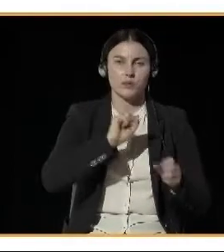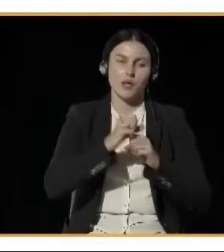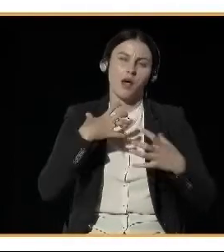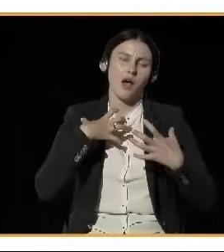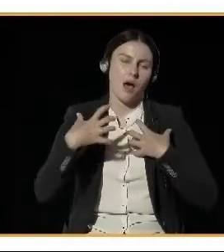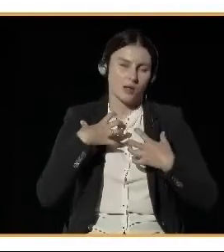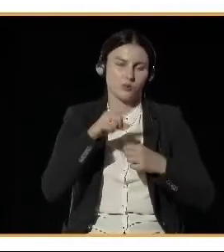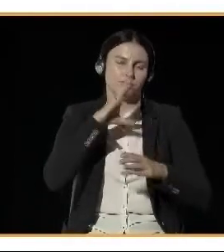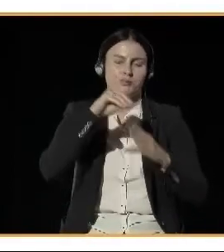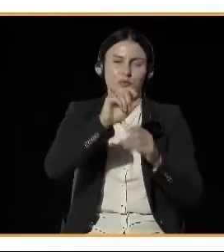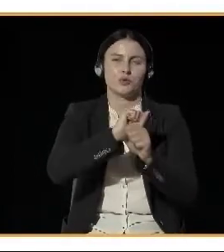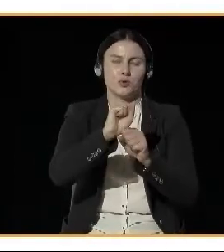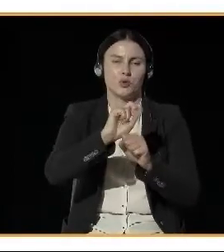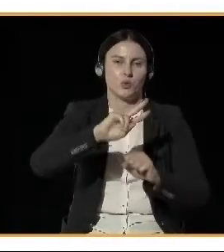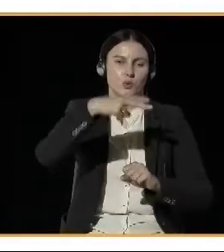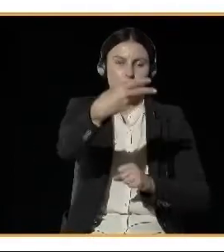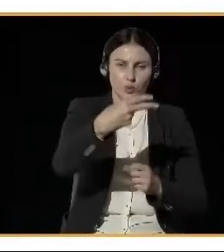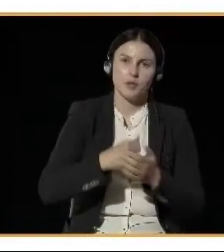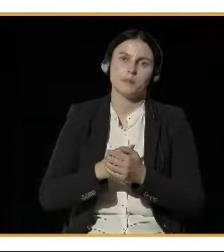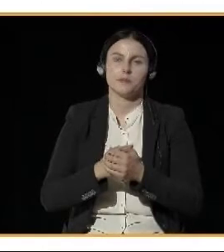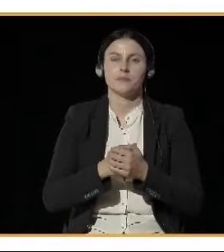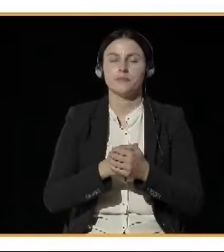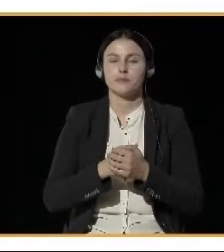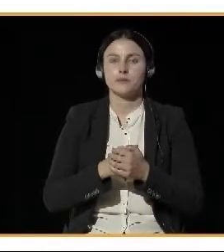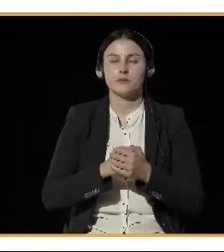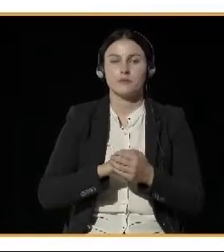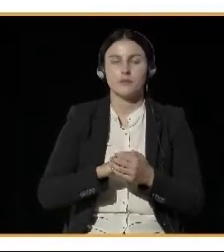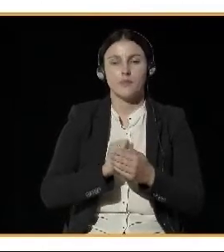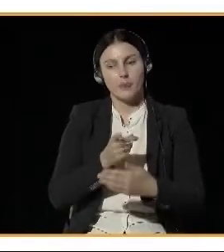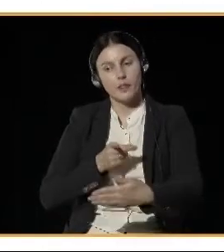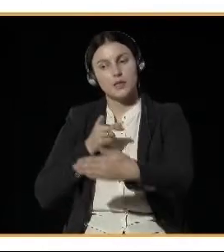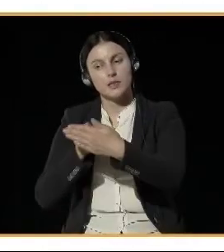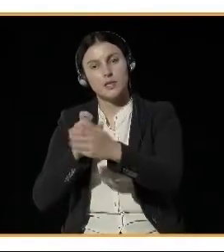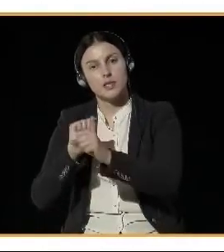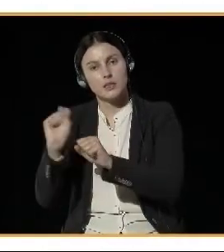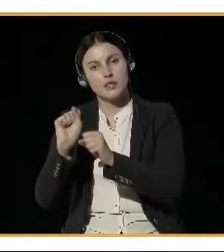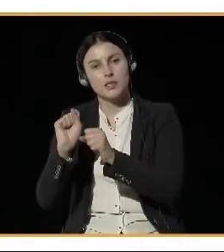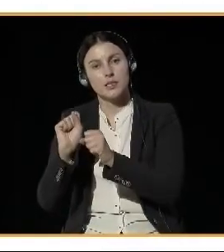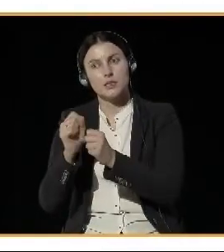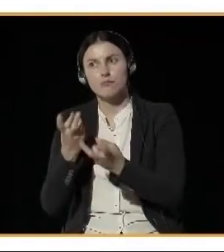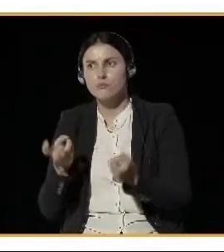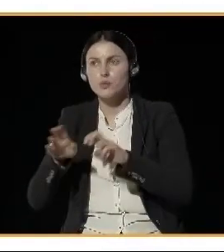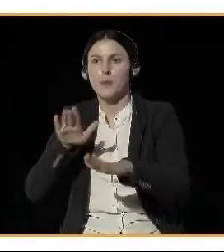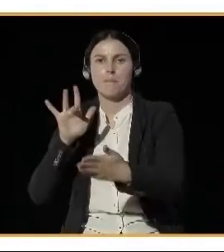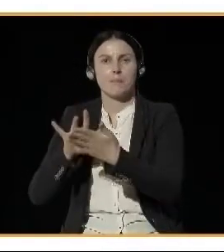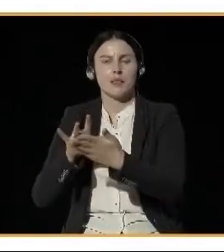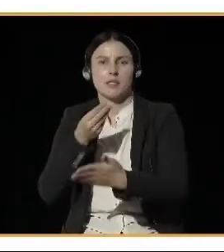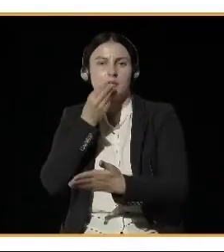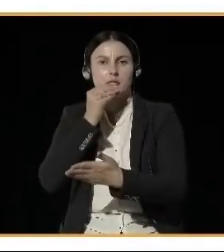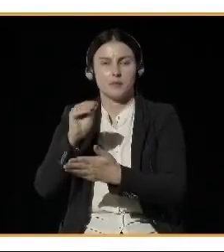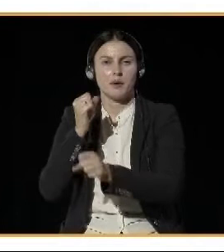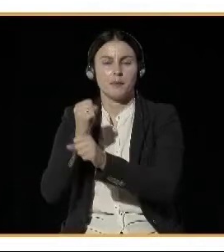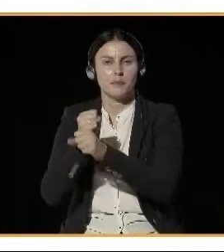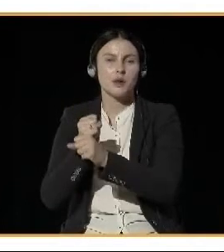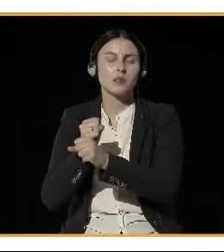goal is to create more inclusive labor market and to reduce